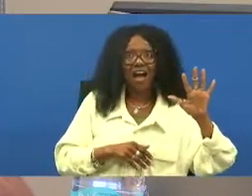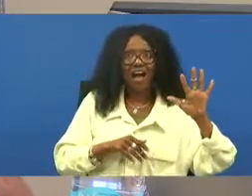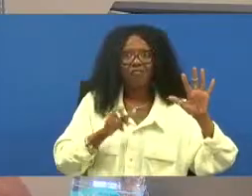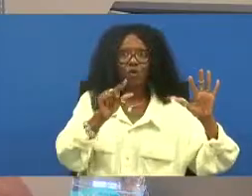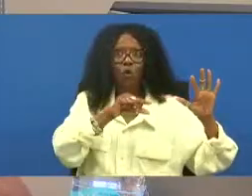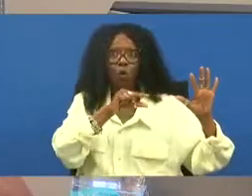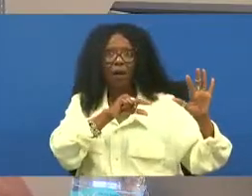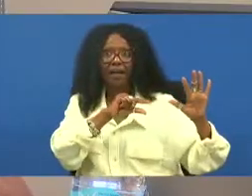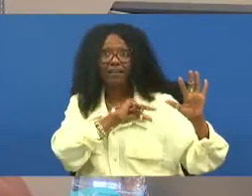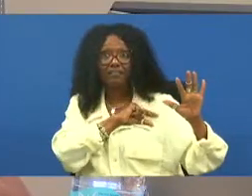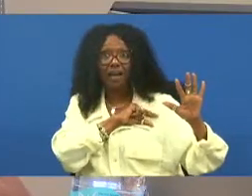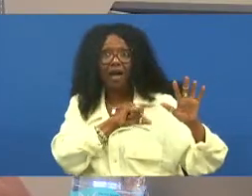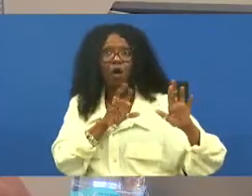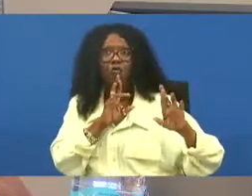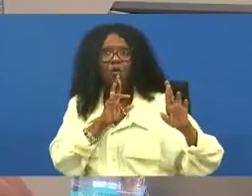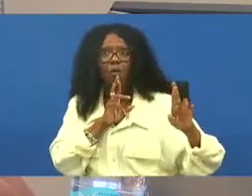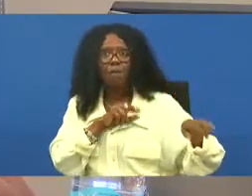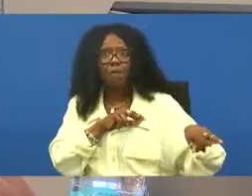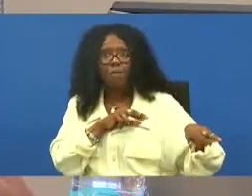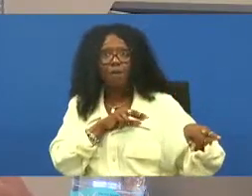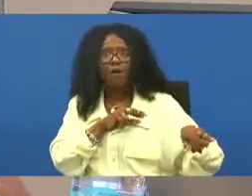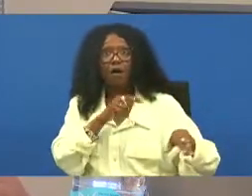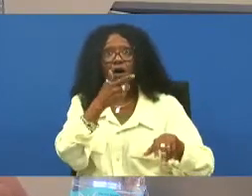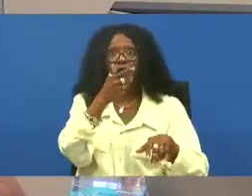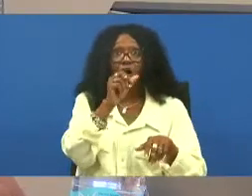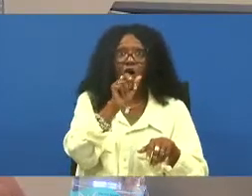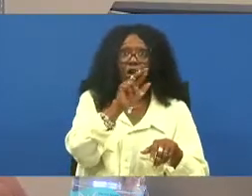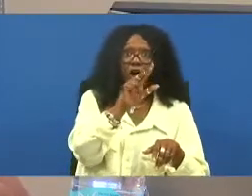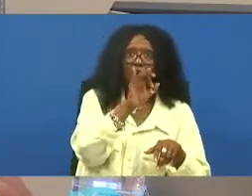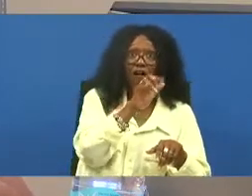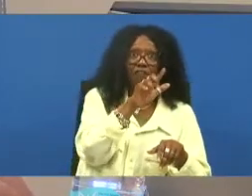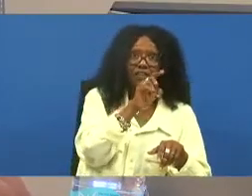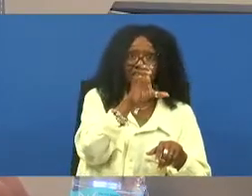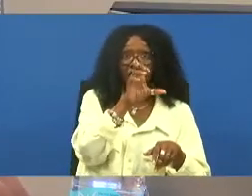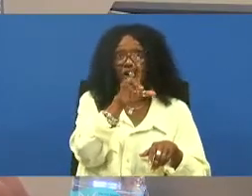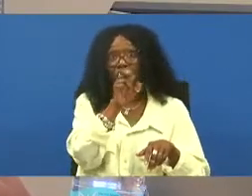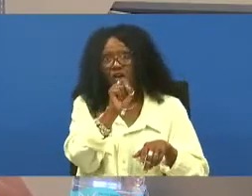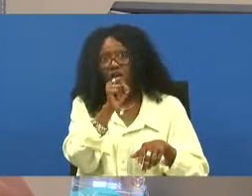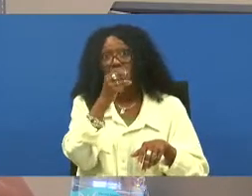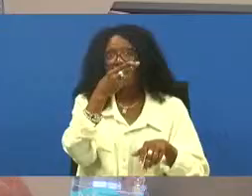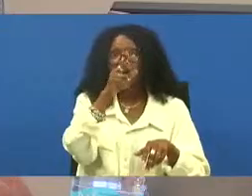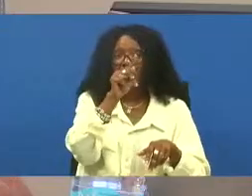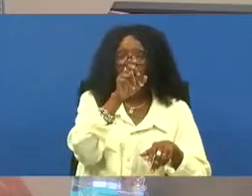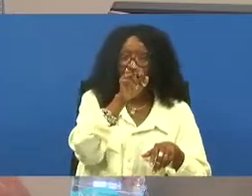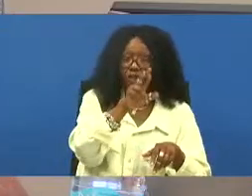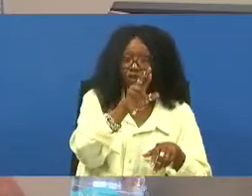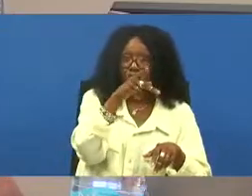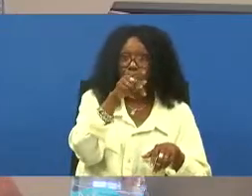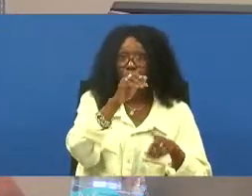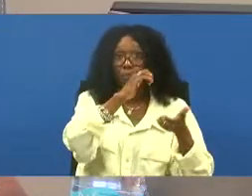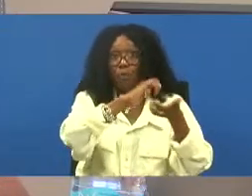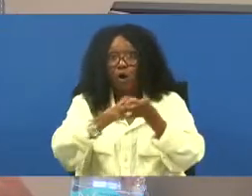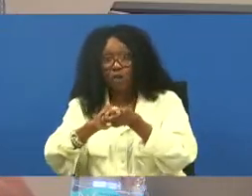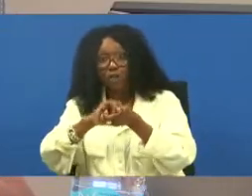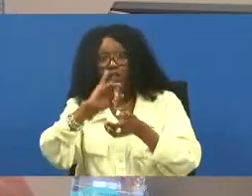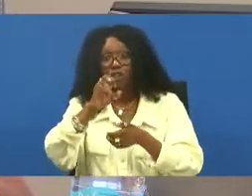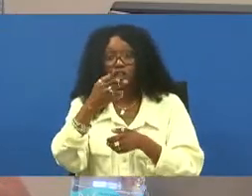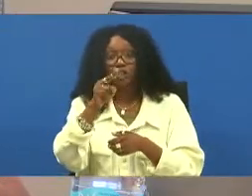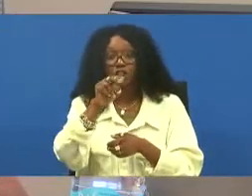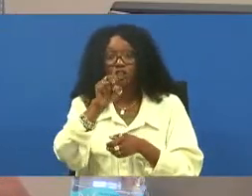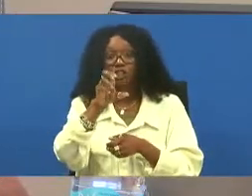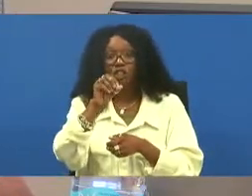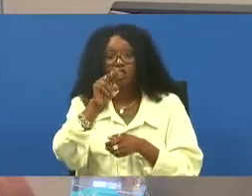qualified responses: Baker Tilly, Garfield CSRS, Hunden Partners, Johnson Consulting,